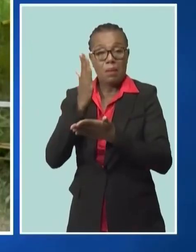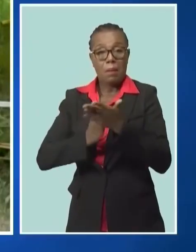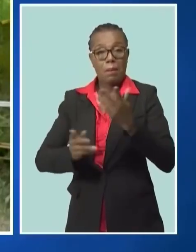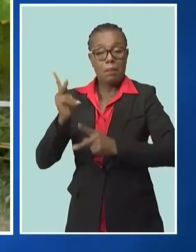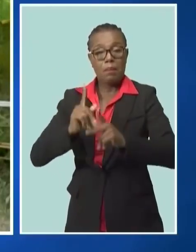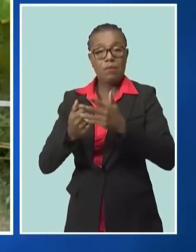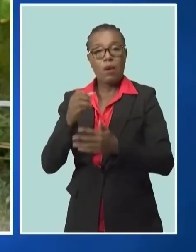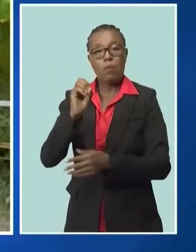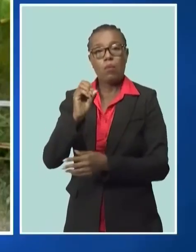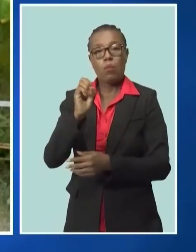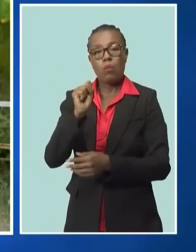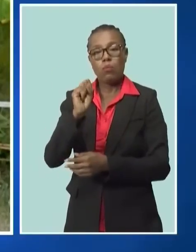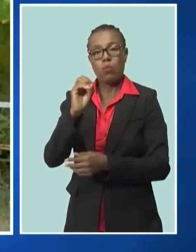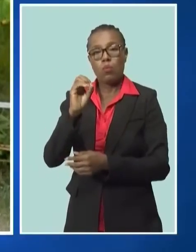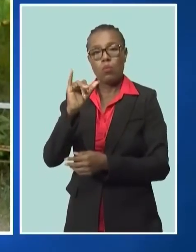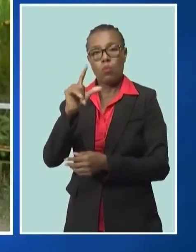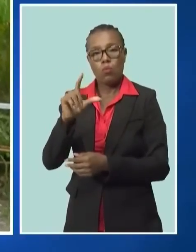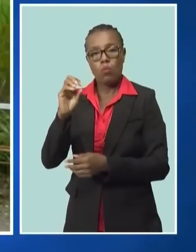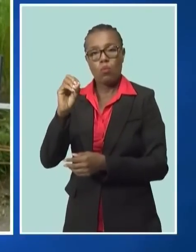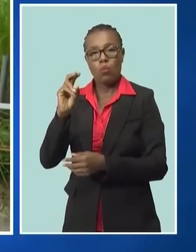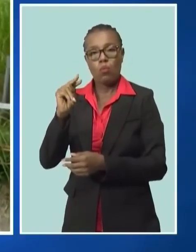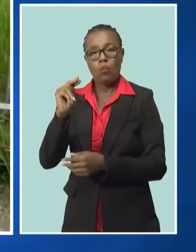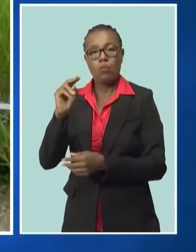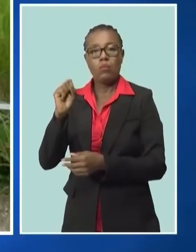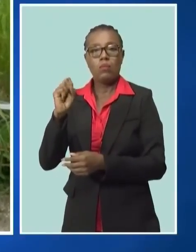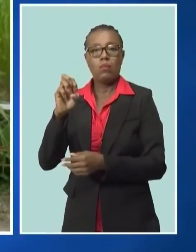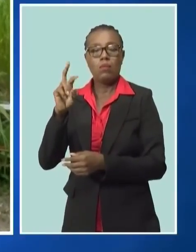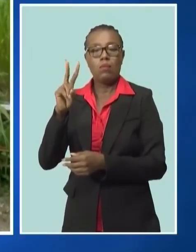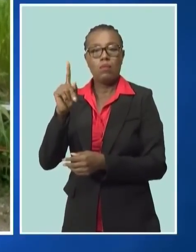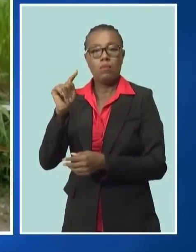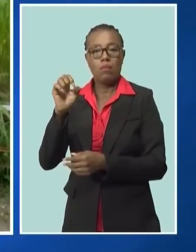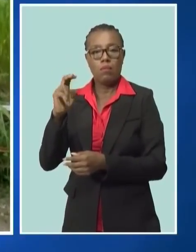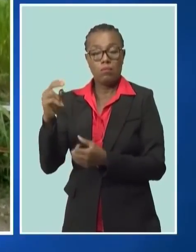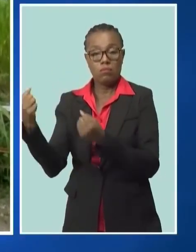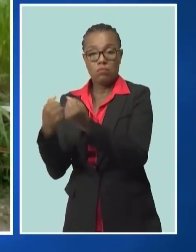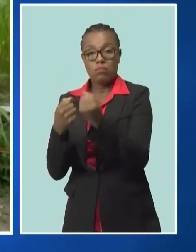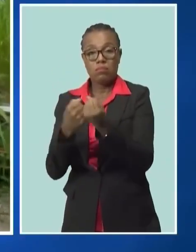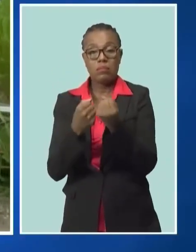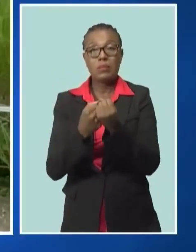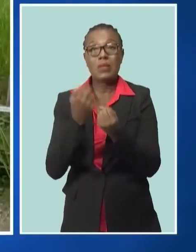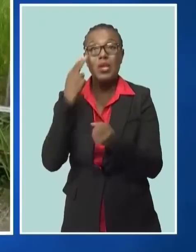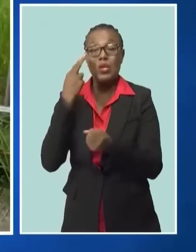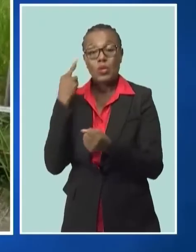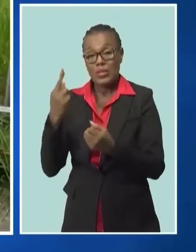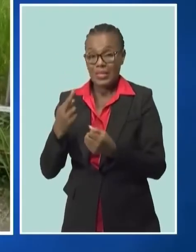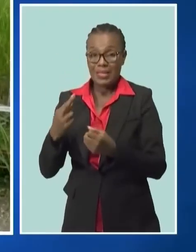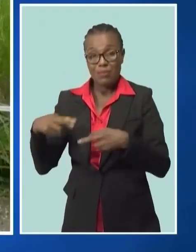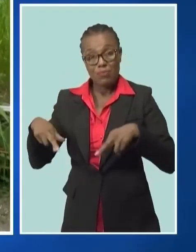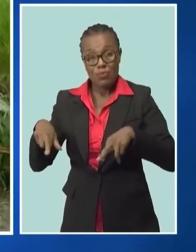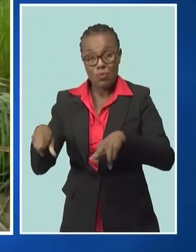also come to assist and assess the area, as you can see. If you look at the river itself, you can see a lot of